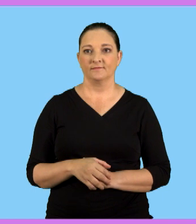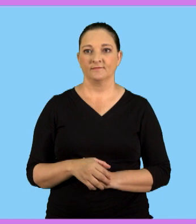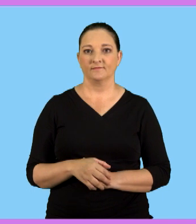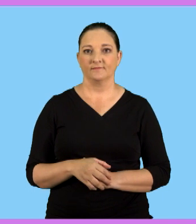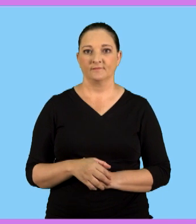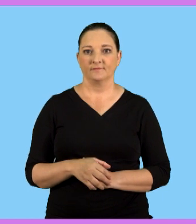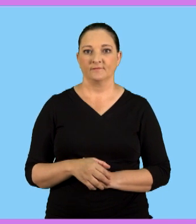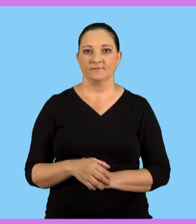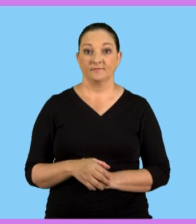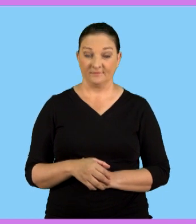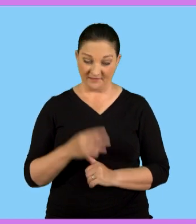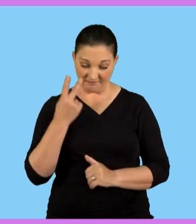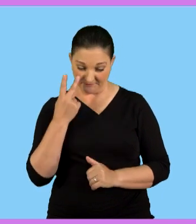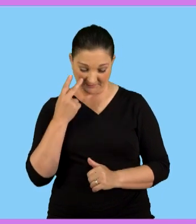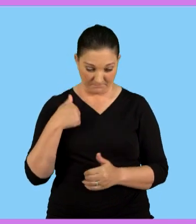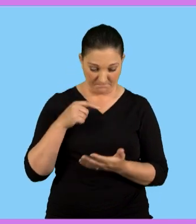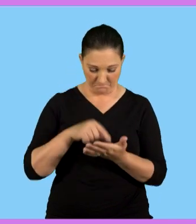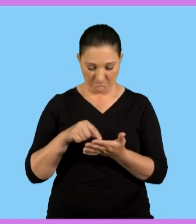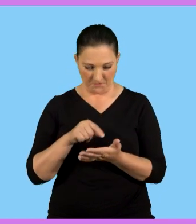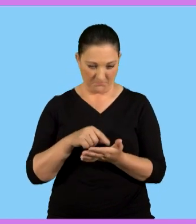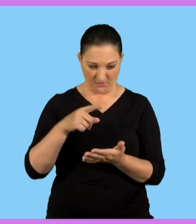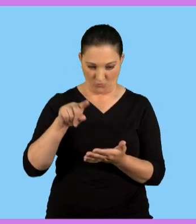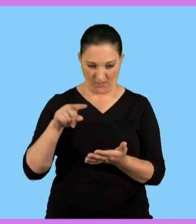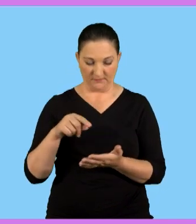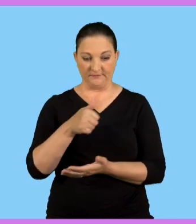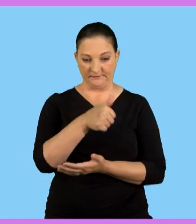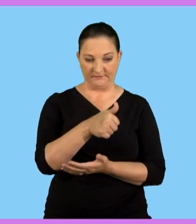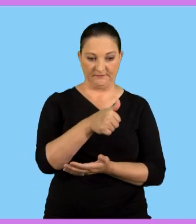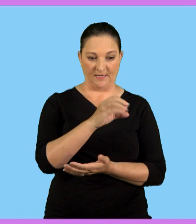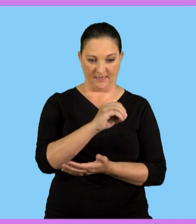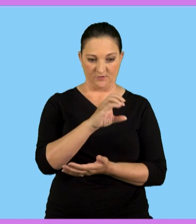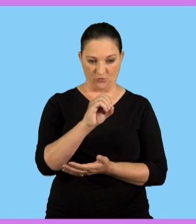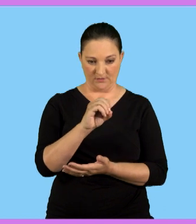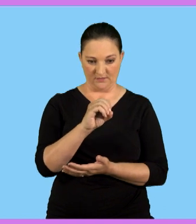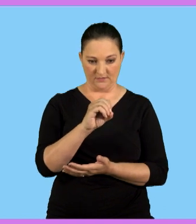Okay, let me just double check that I type in correctly. So 600,000